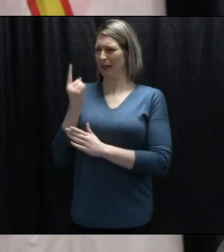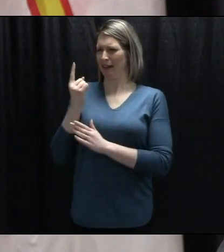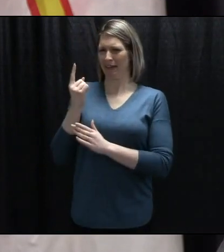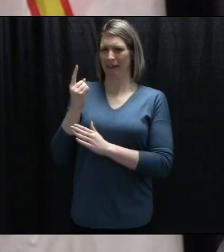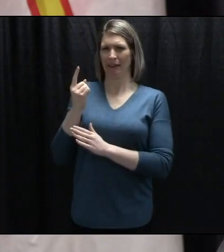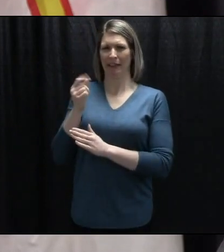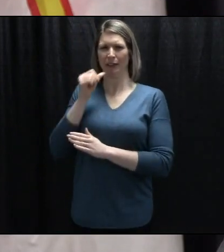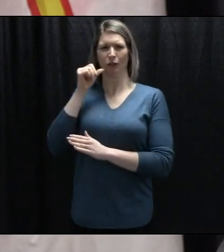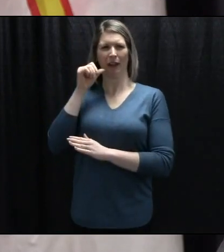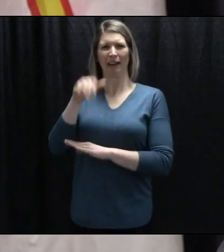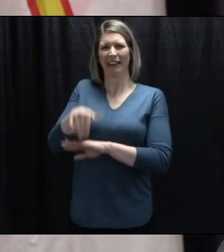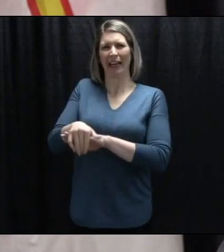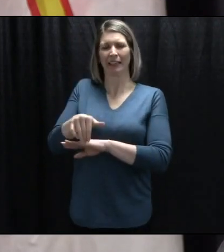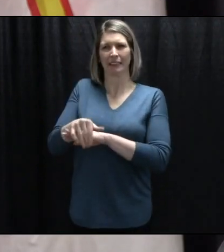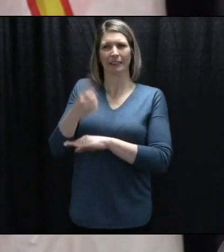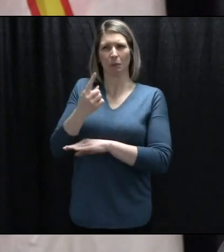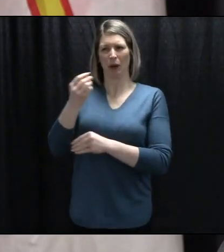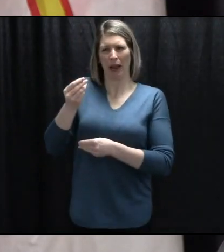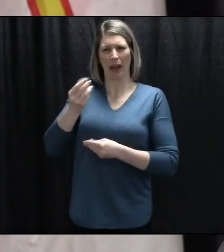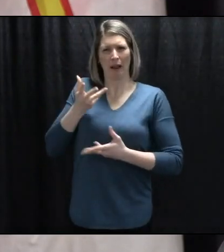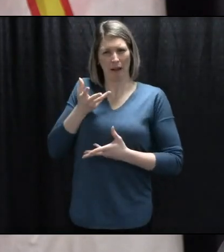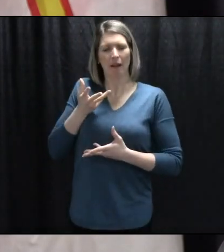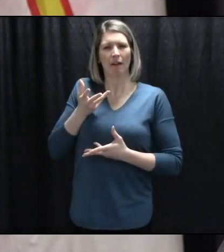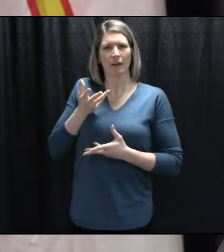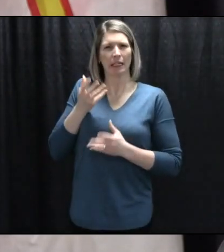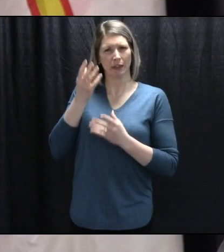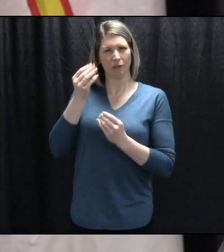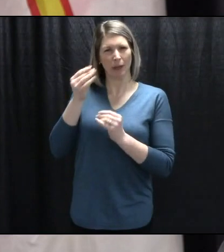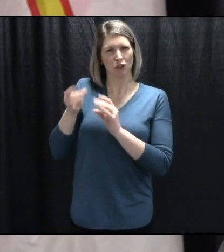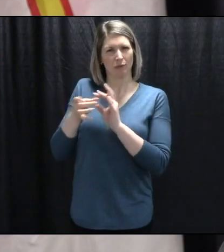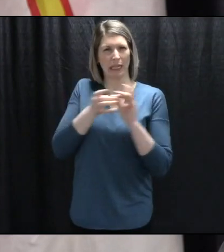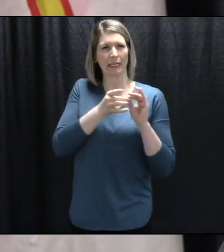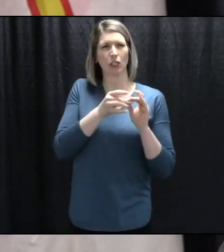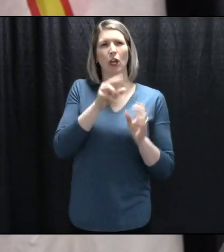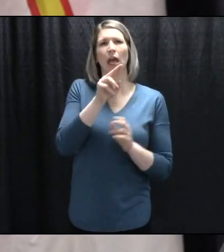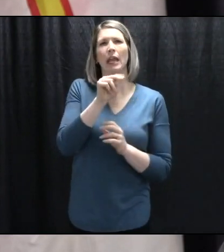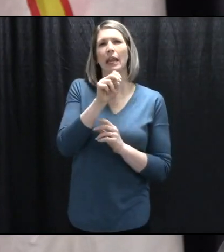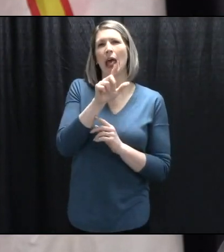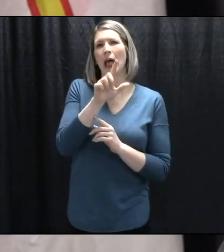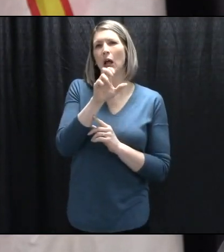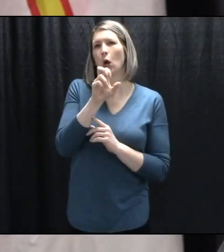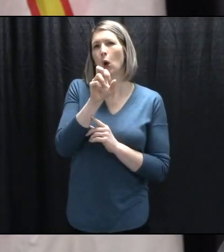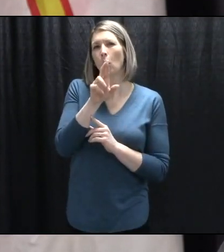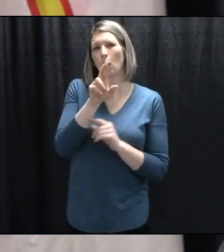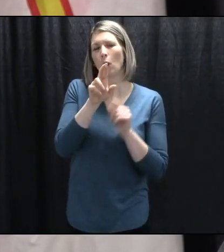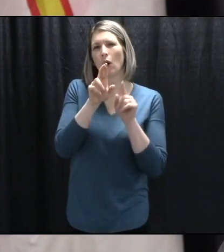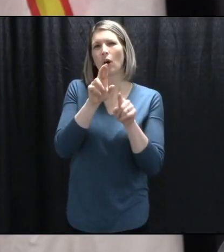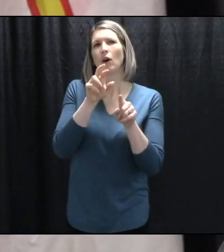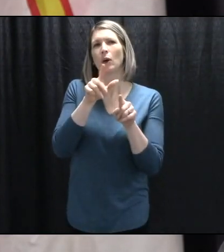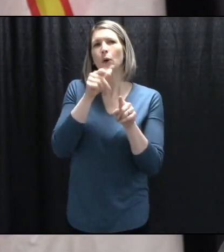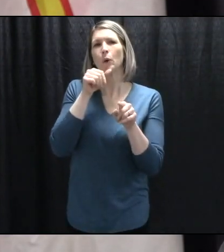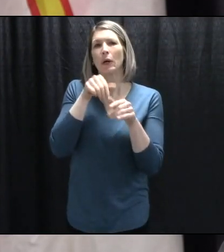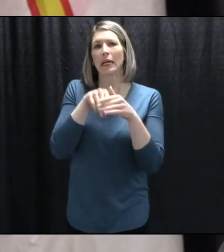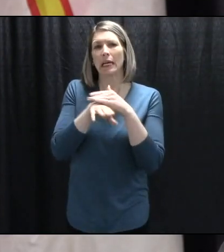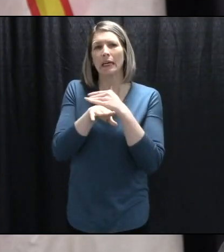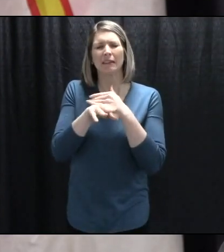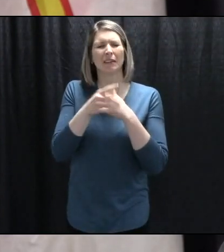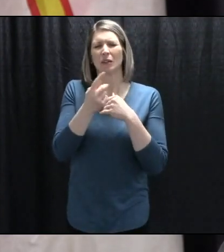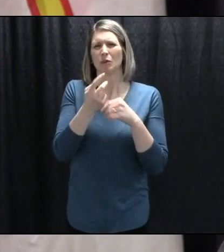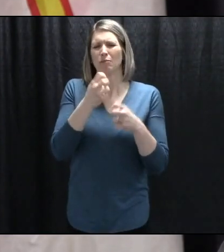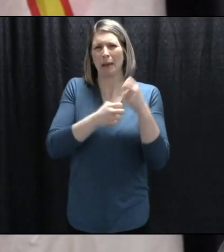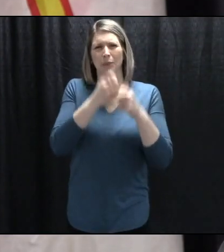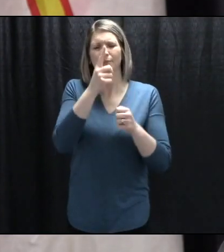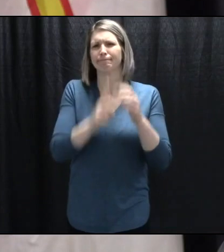yesterday, about some workers going into as a changeover into Muskrat. Some 80 workers, 50 out of